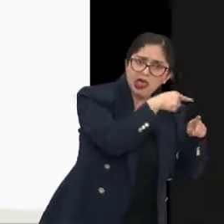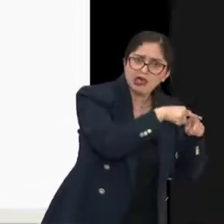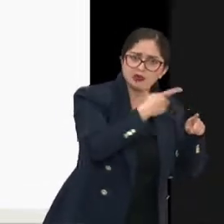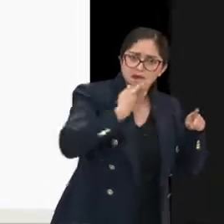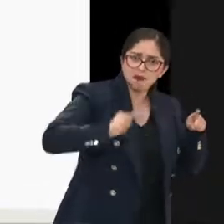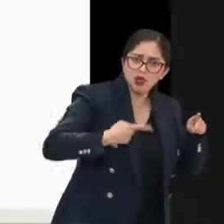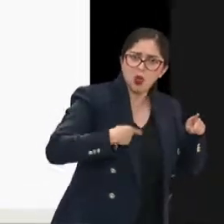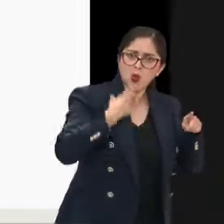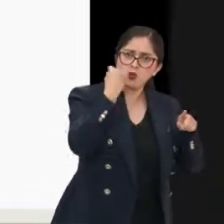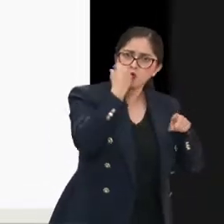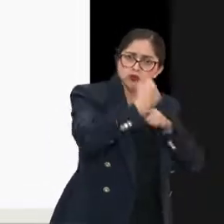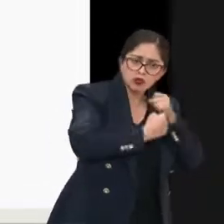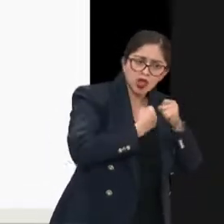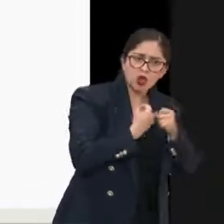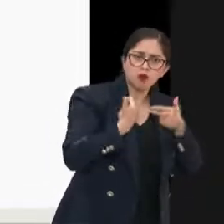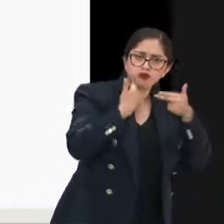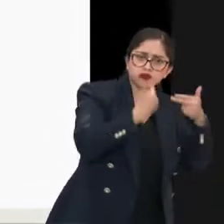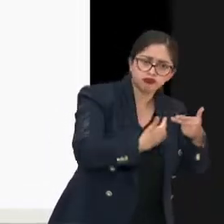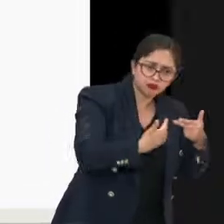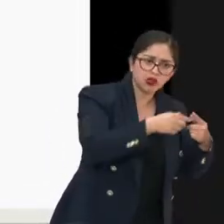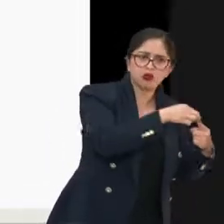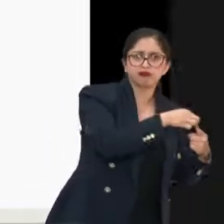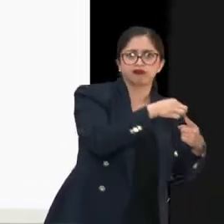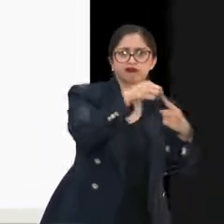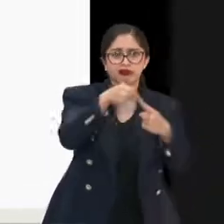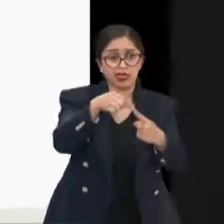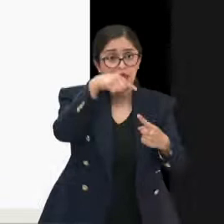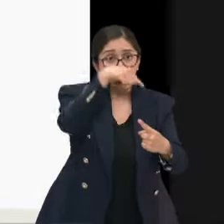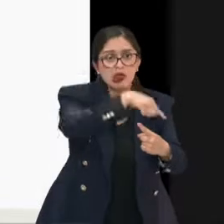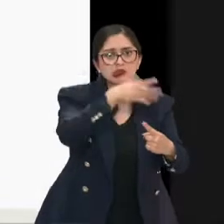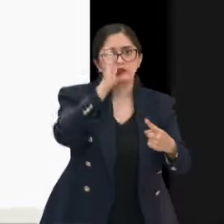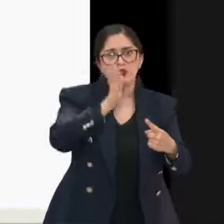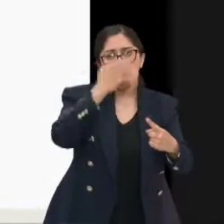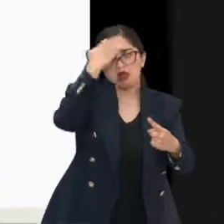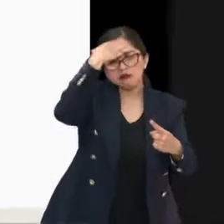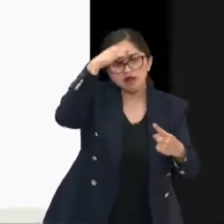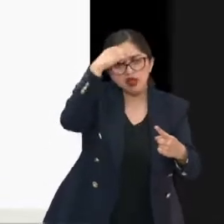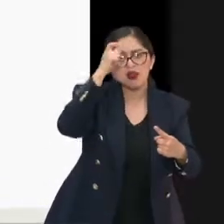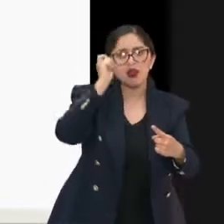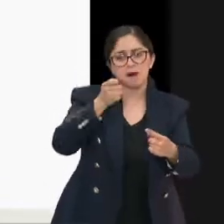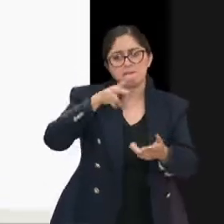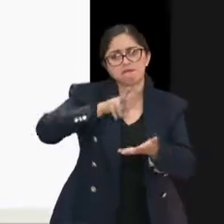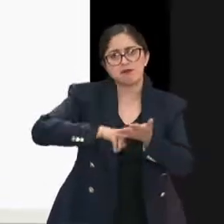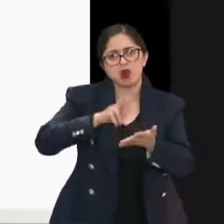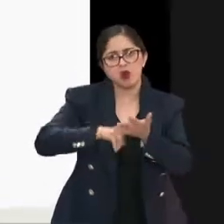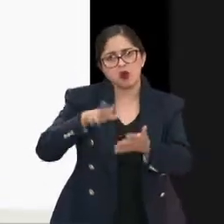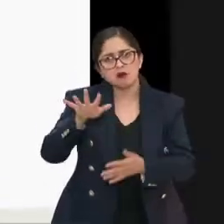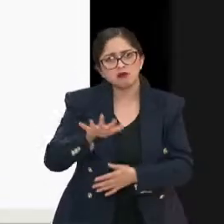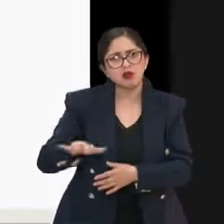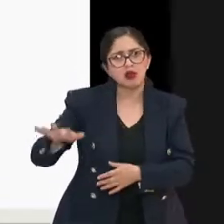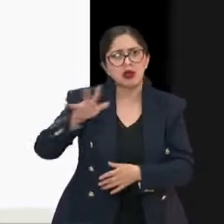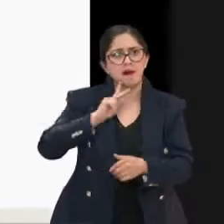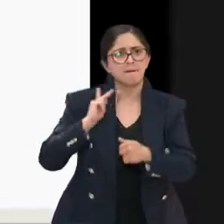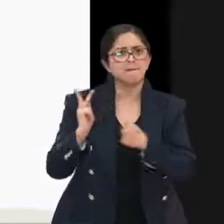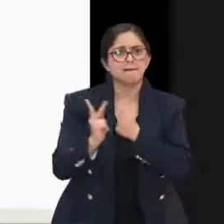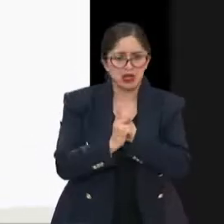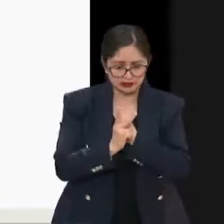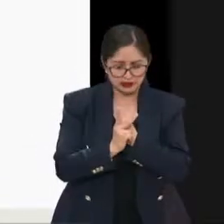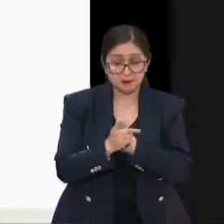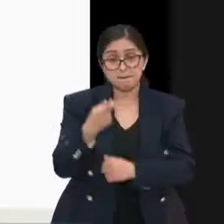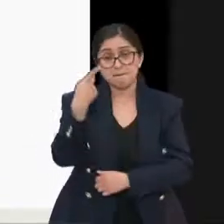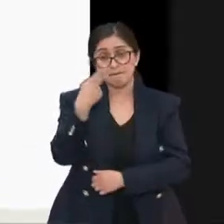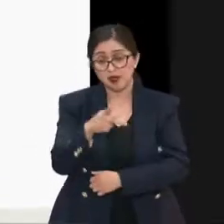from the not from the West. So if we can see, if we can call this in